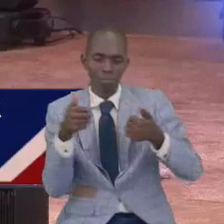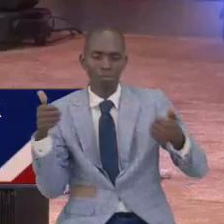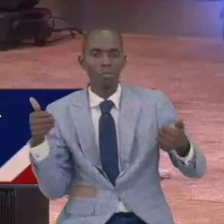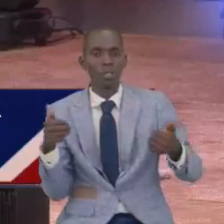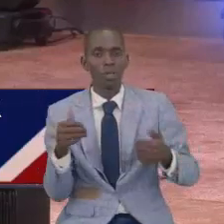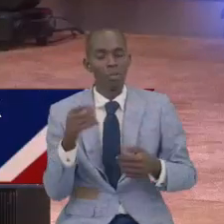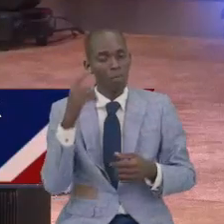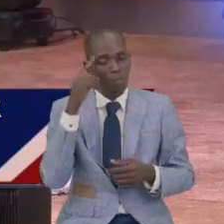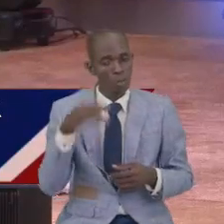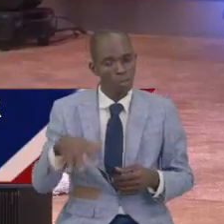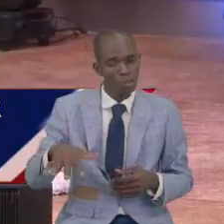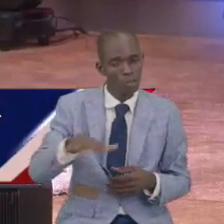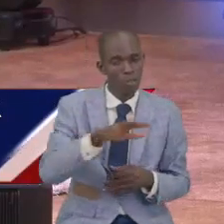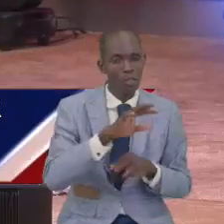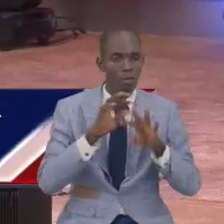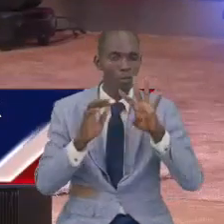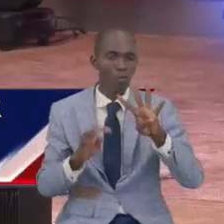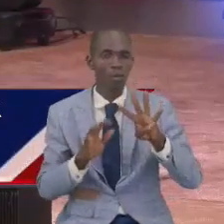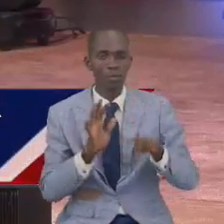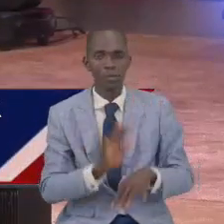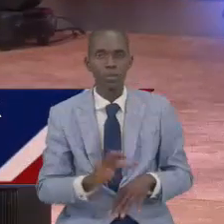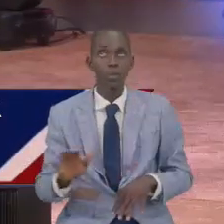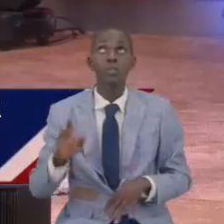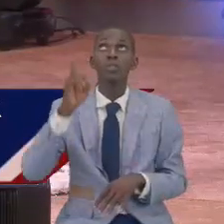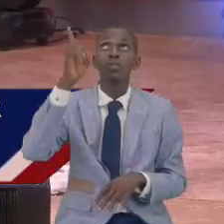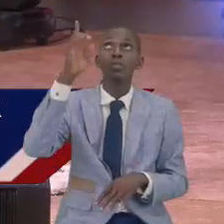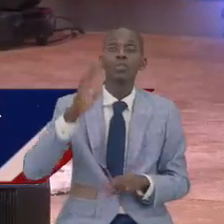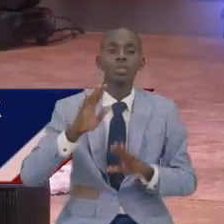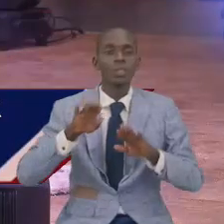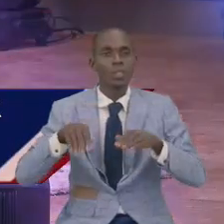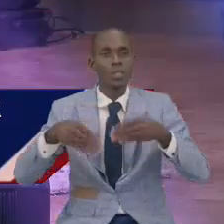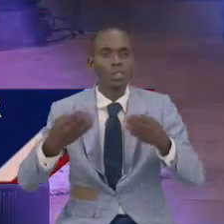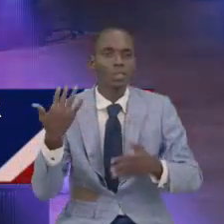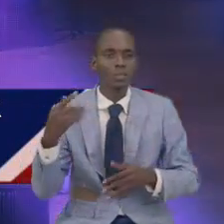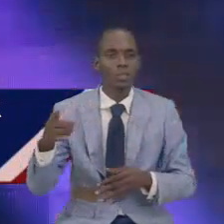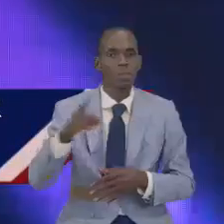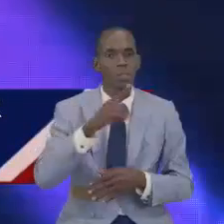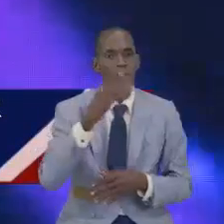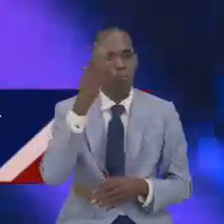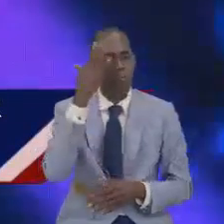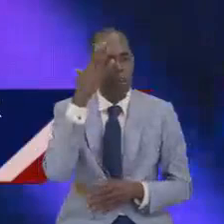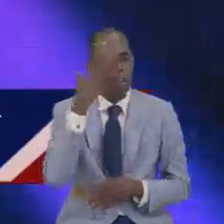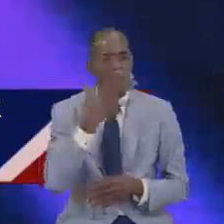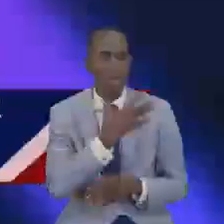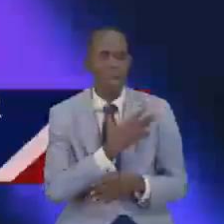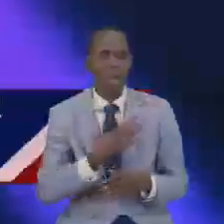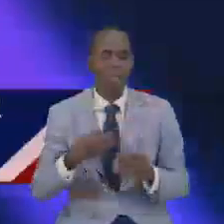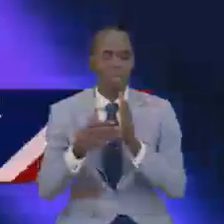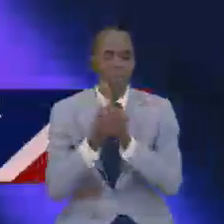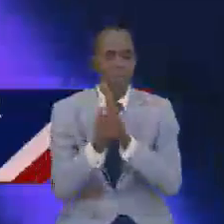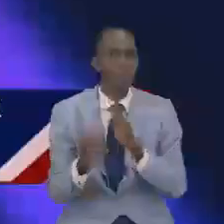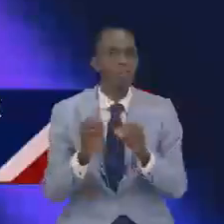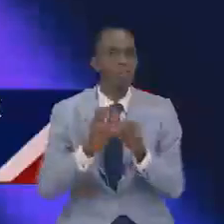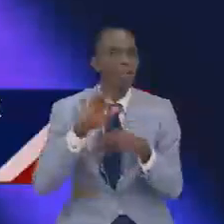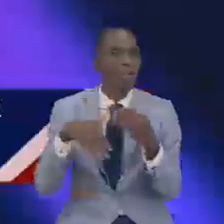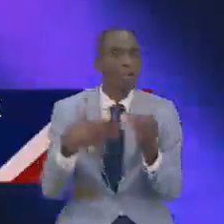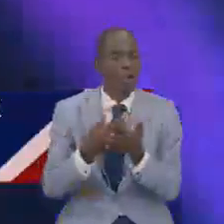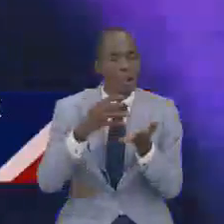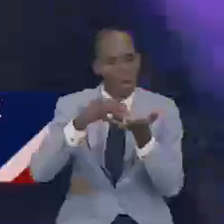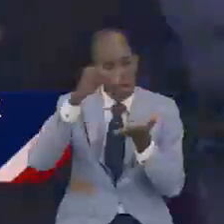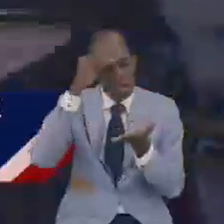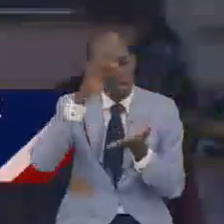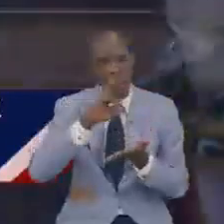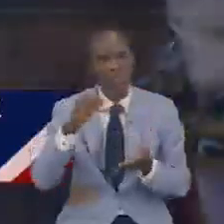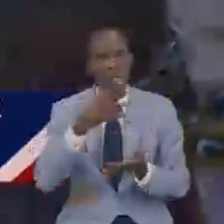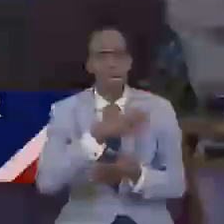four children, God gave them knowledge and skill in all learning and wisdom, and